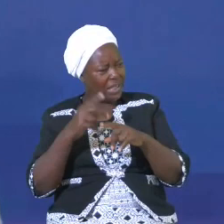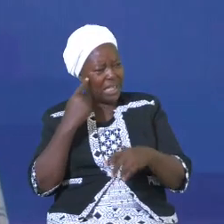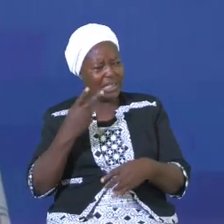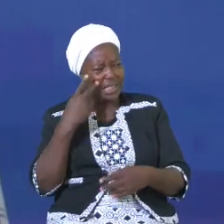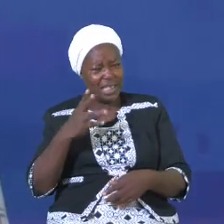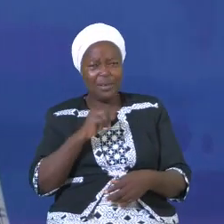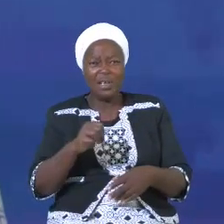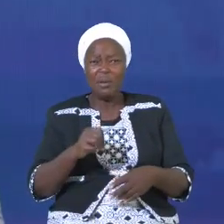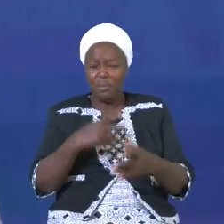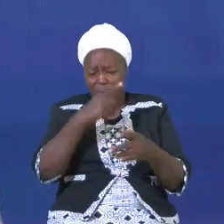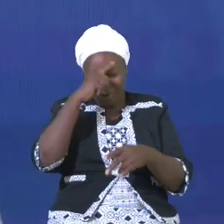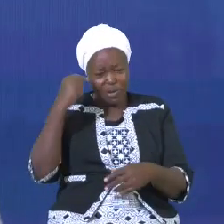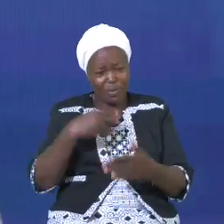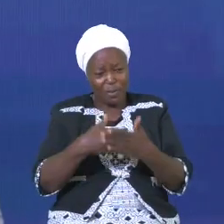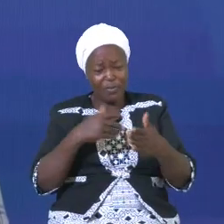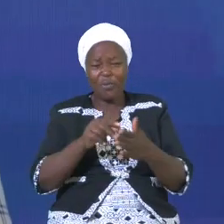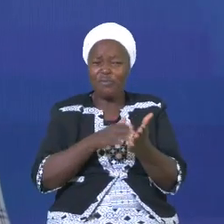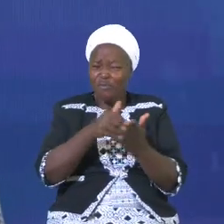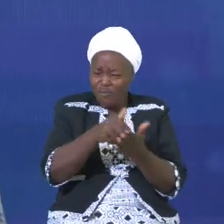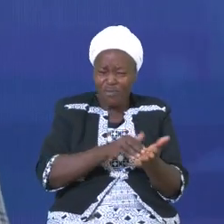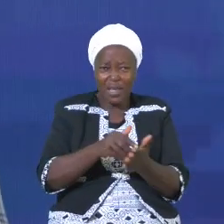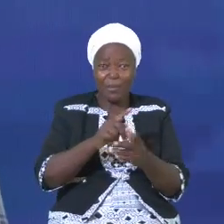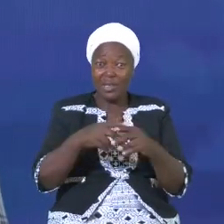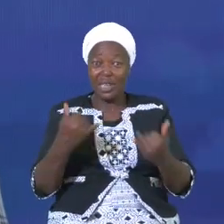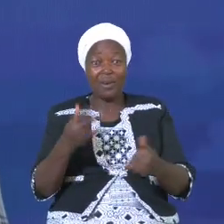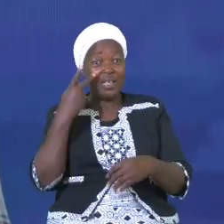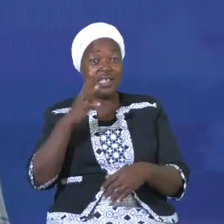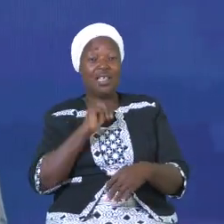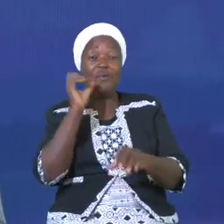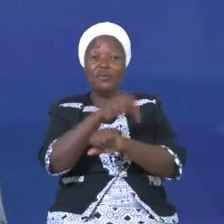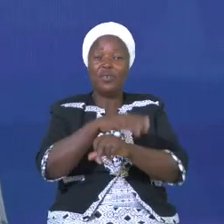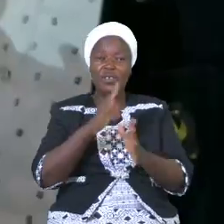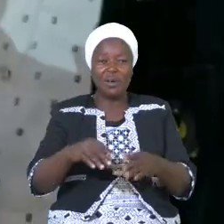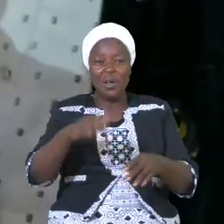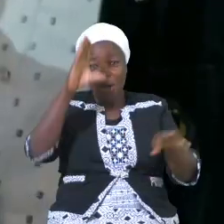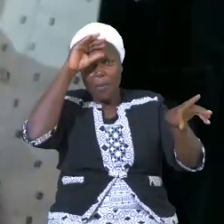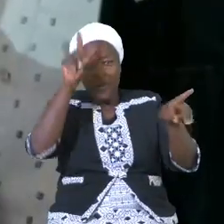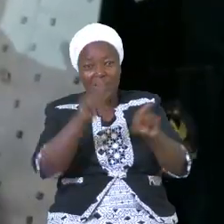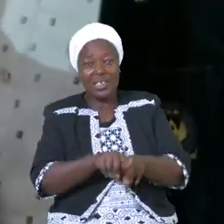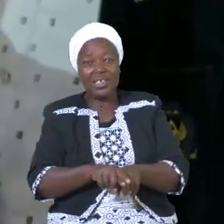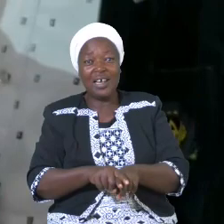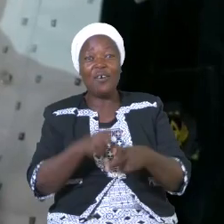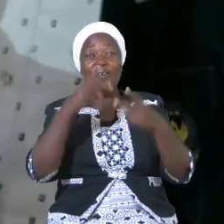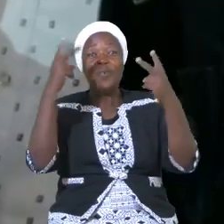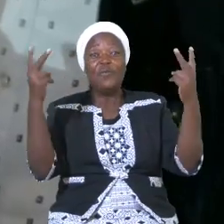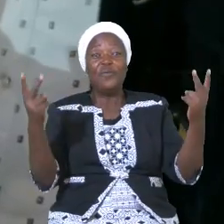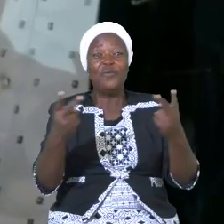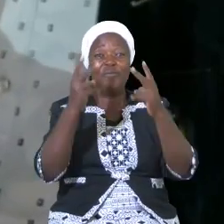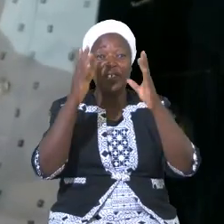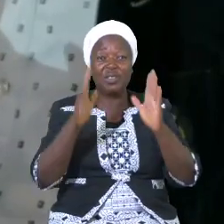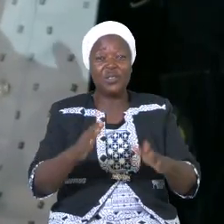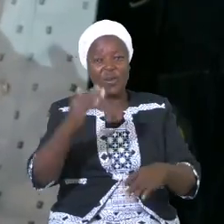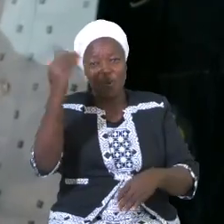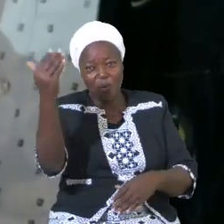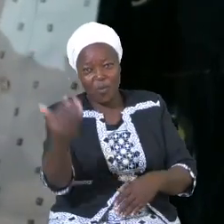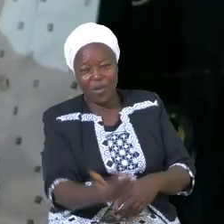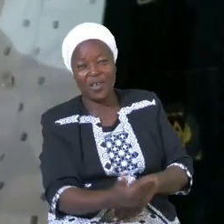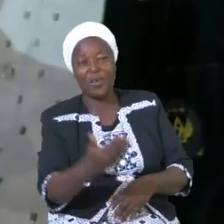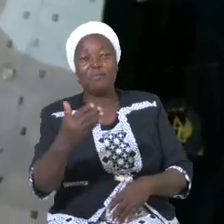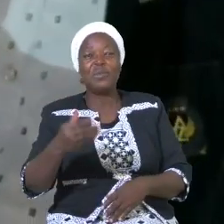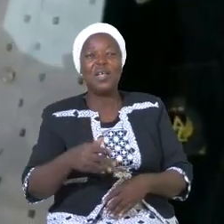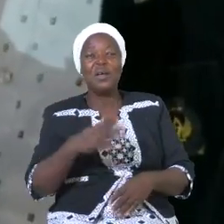conqueror brother victor welcome brother picture where are